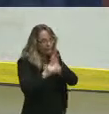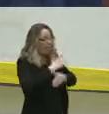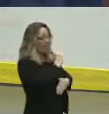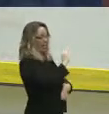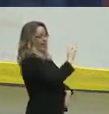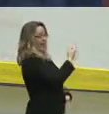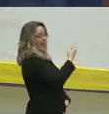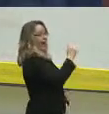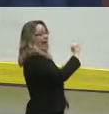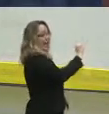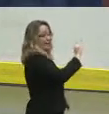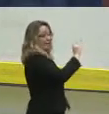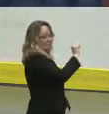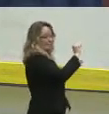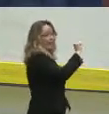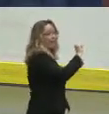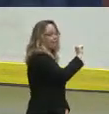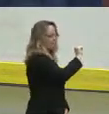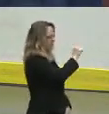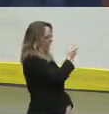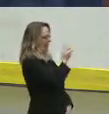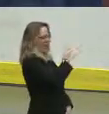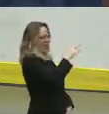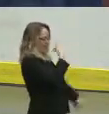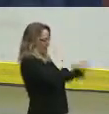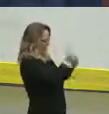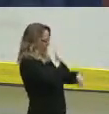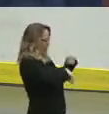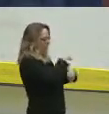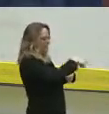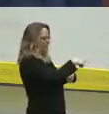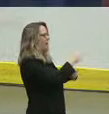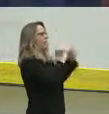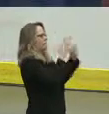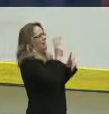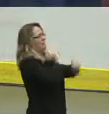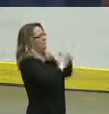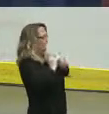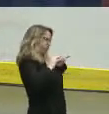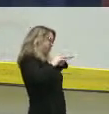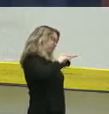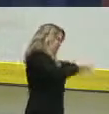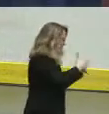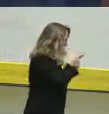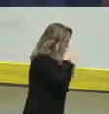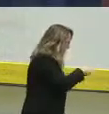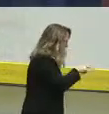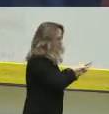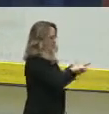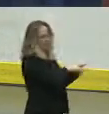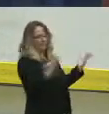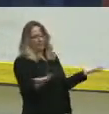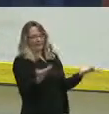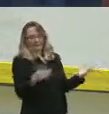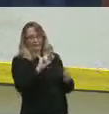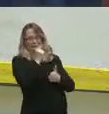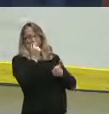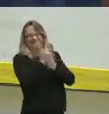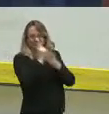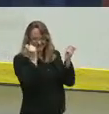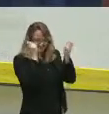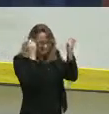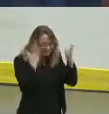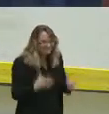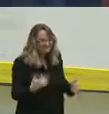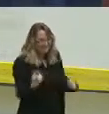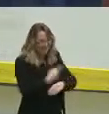definitely guaranteed to have the same attendance as this commencement ceremony. Go, girls. The latter of us today have